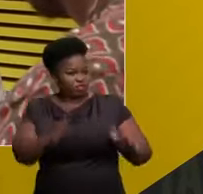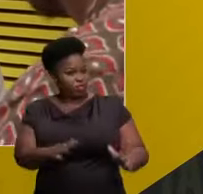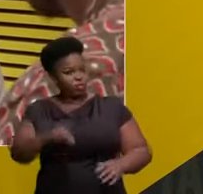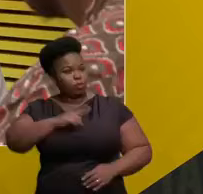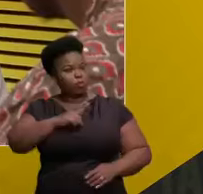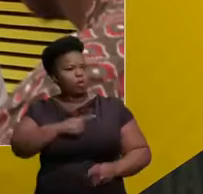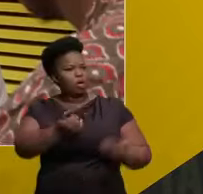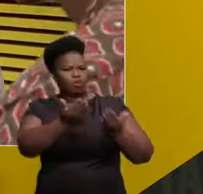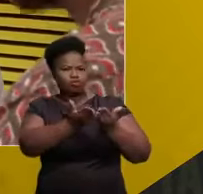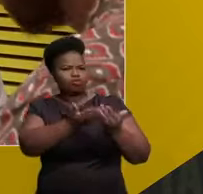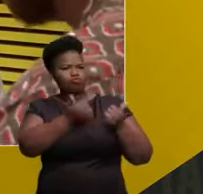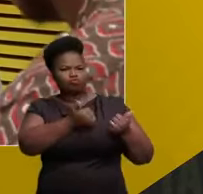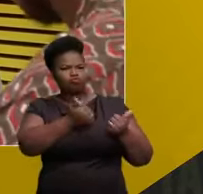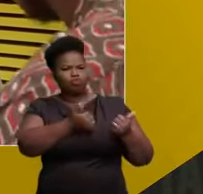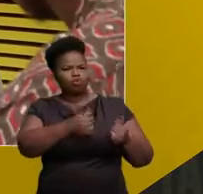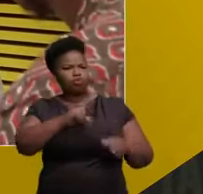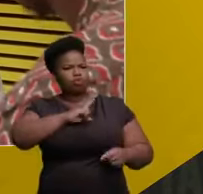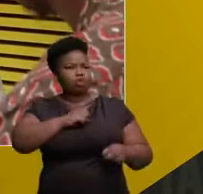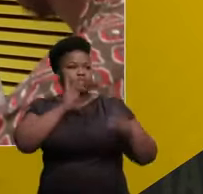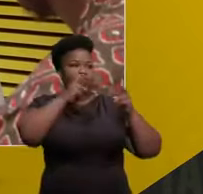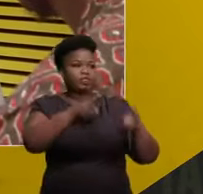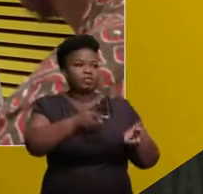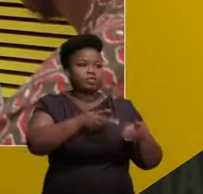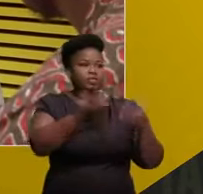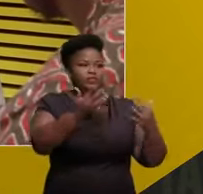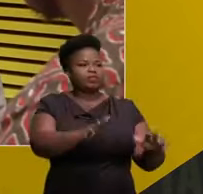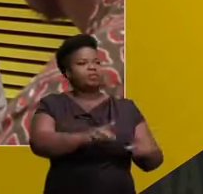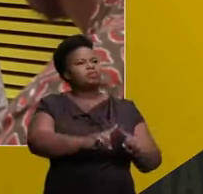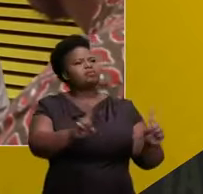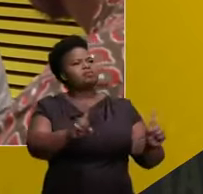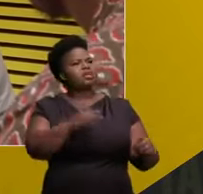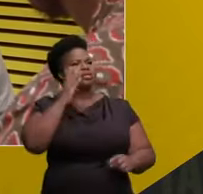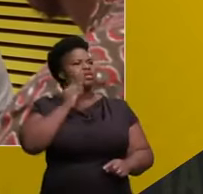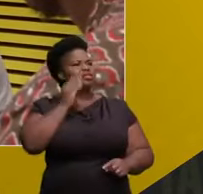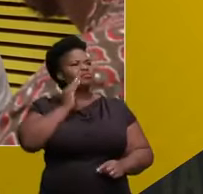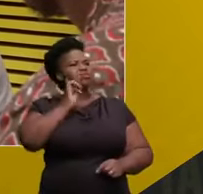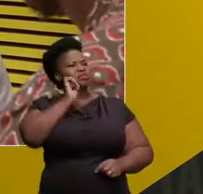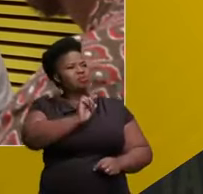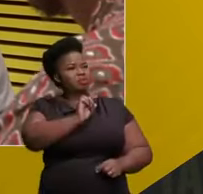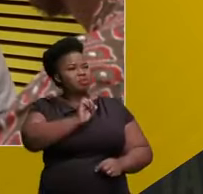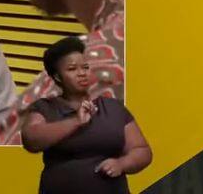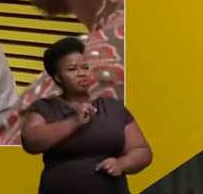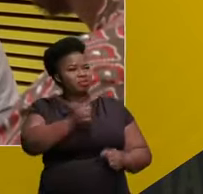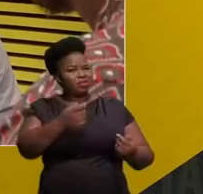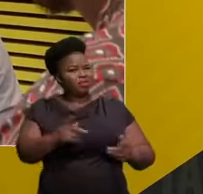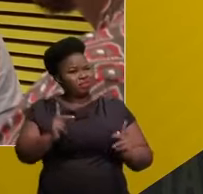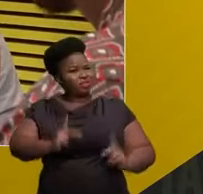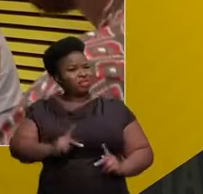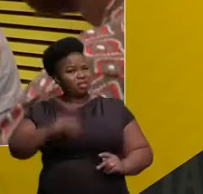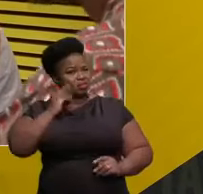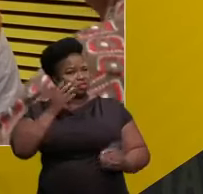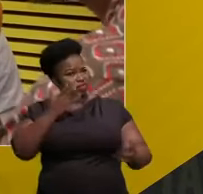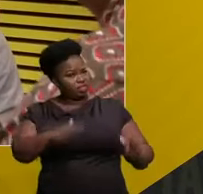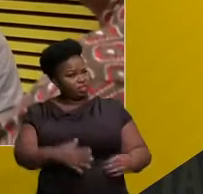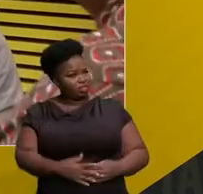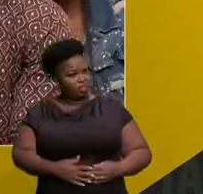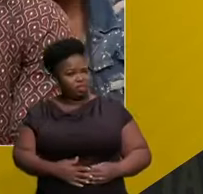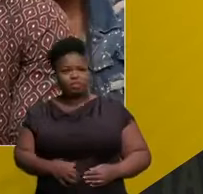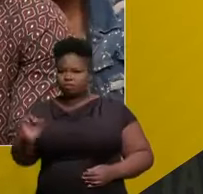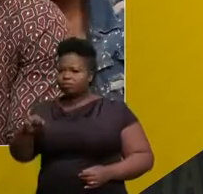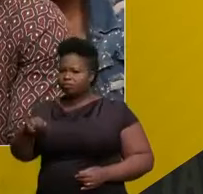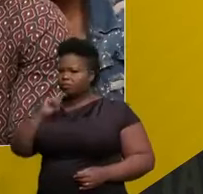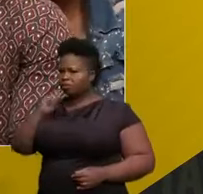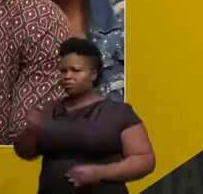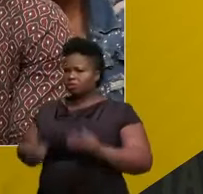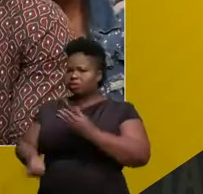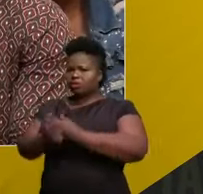a very good school. Yagwa's locals, we visited your school before. But when, in your experience, have you experienced this physically at school? Yeah, it has happened a